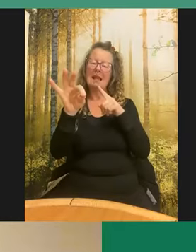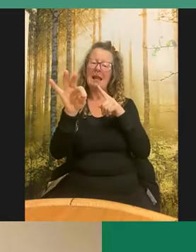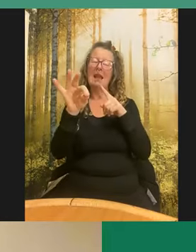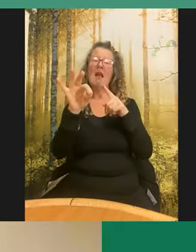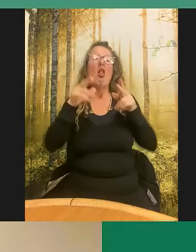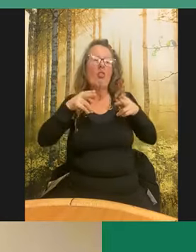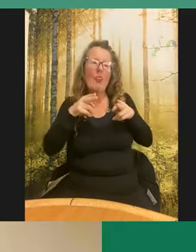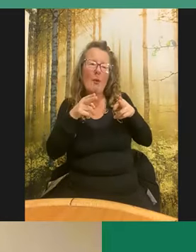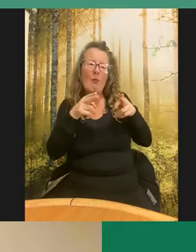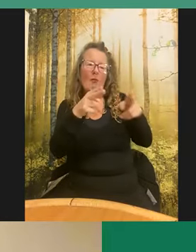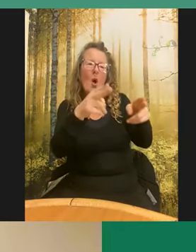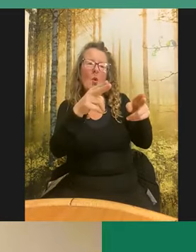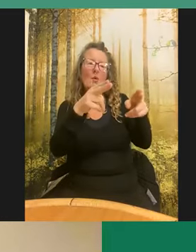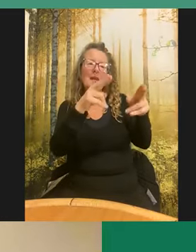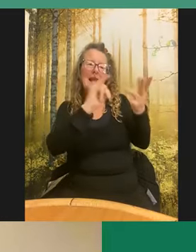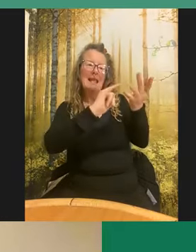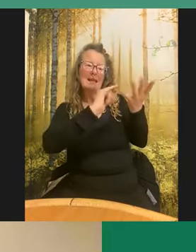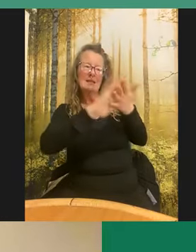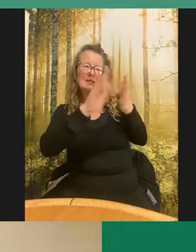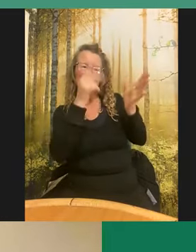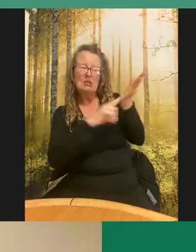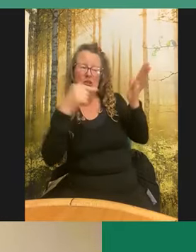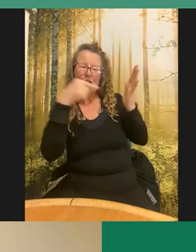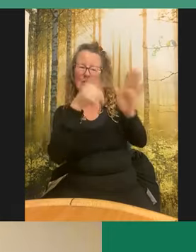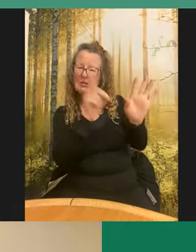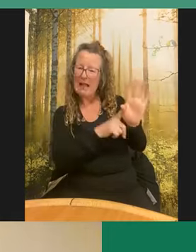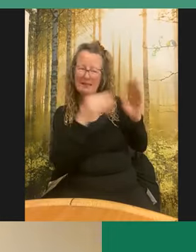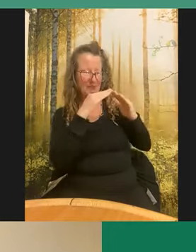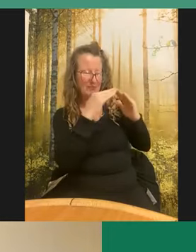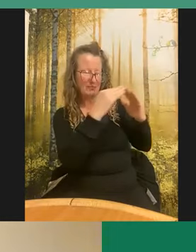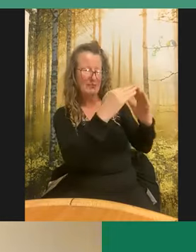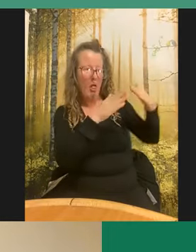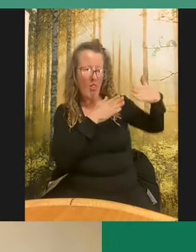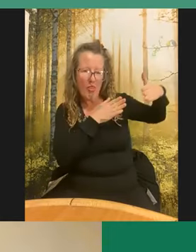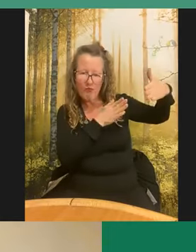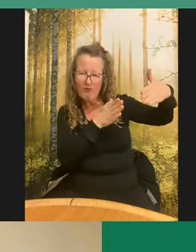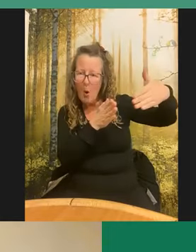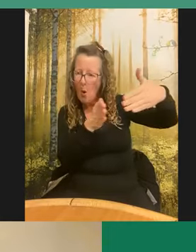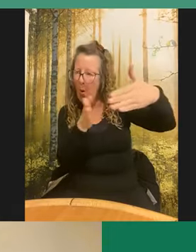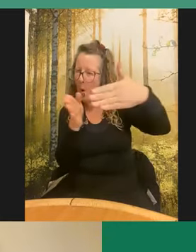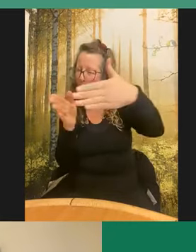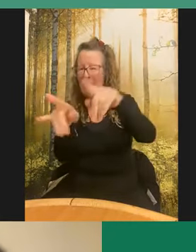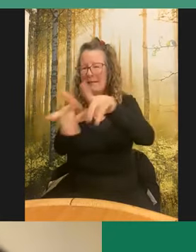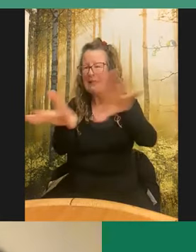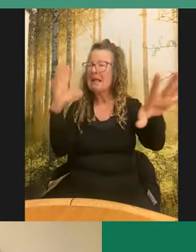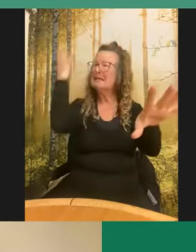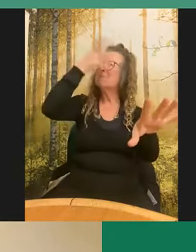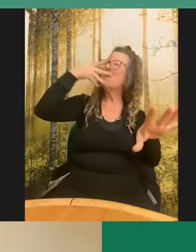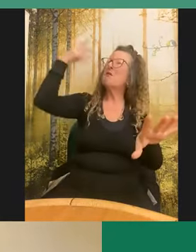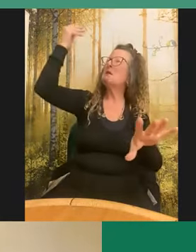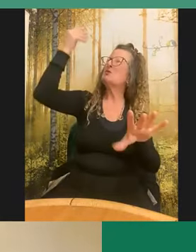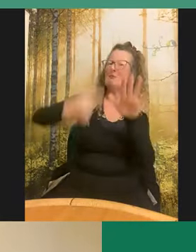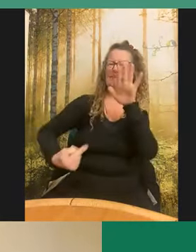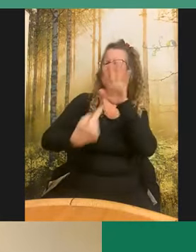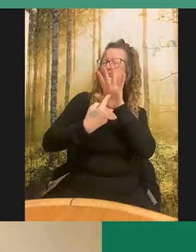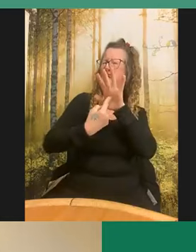has a significance, a cultural significance and a spiritual significance that is you know, really worth celebrating and something that's worth digging